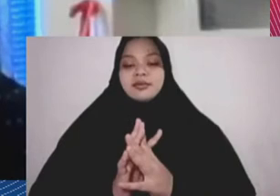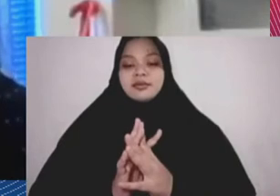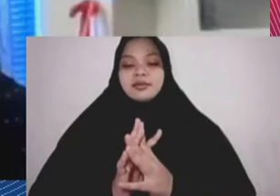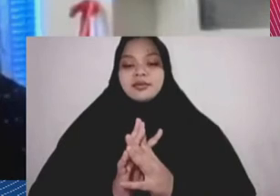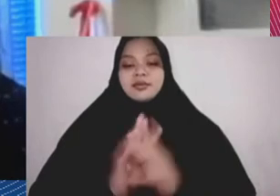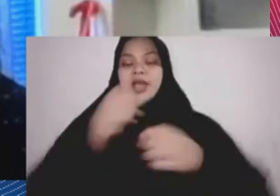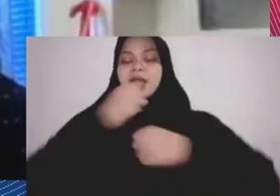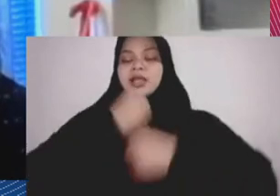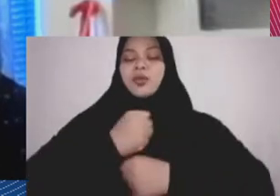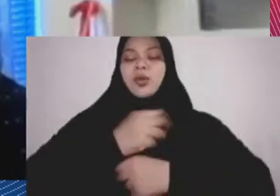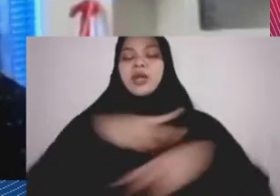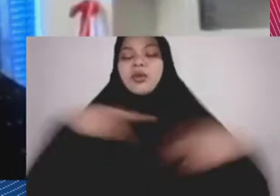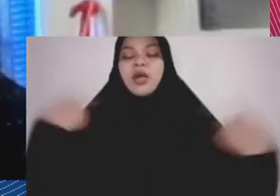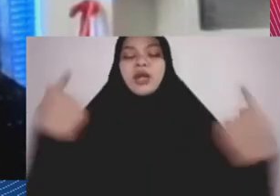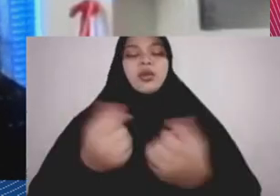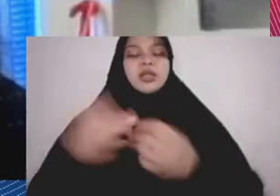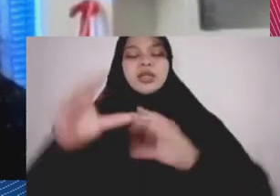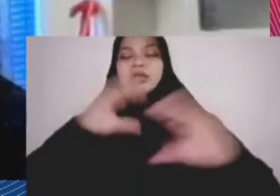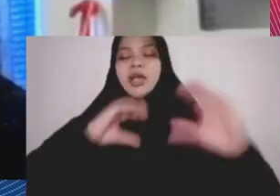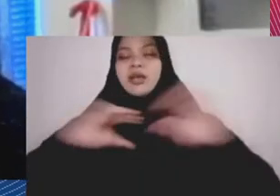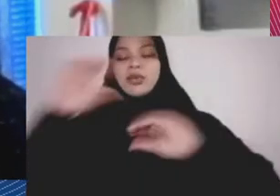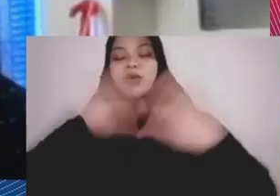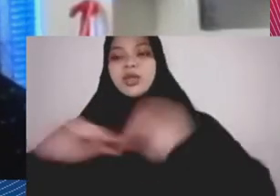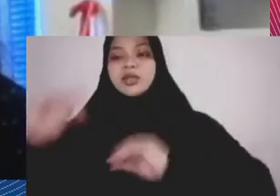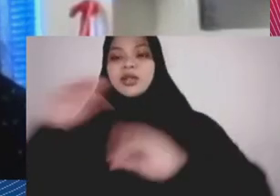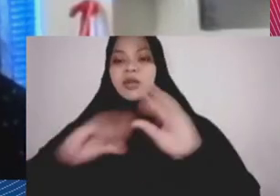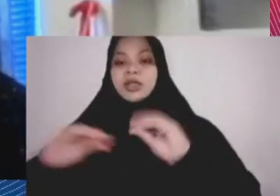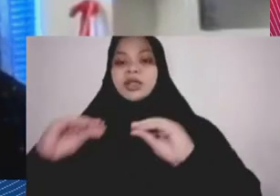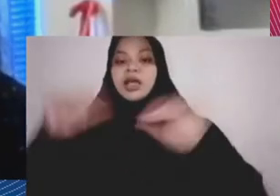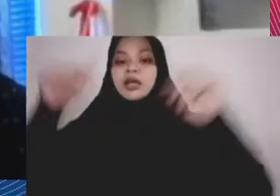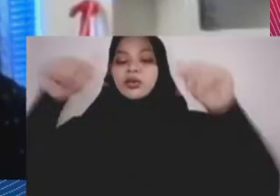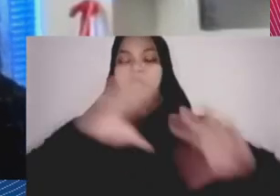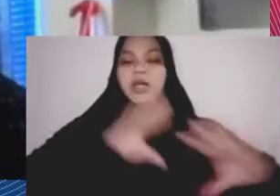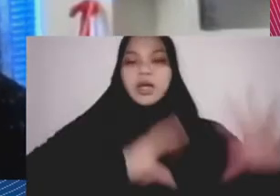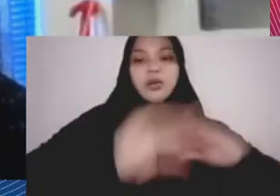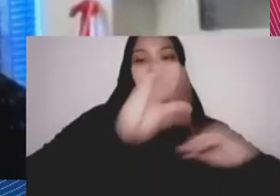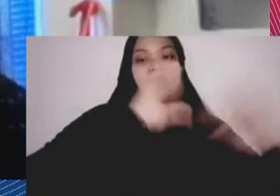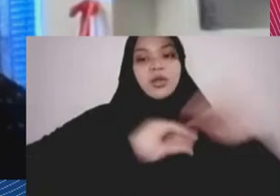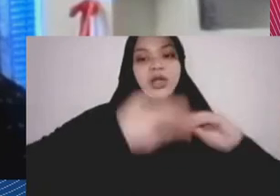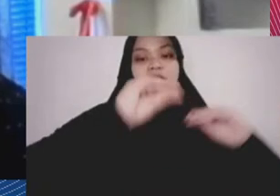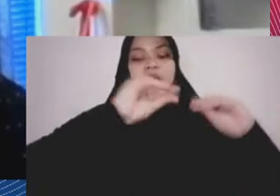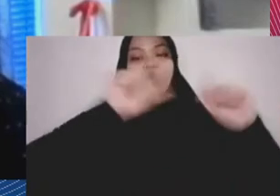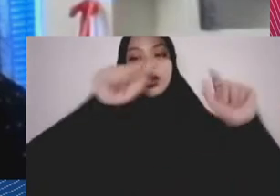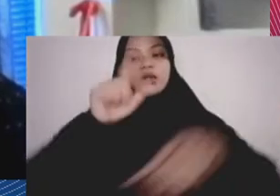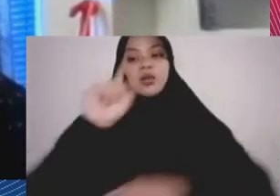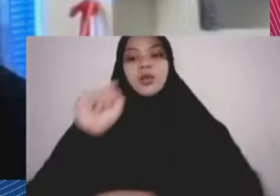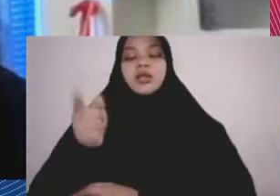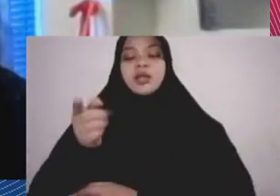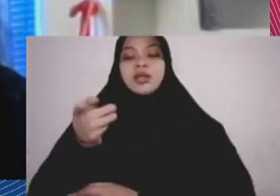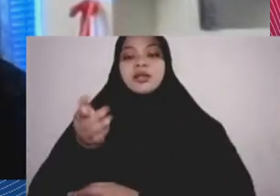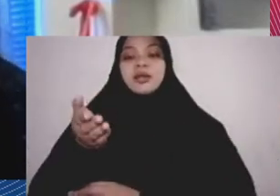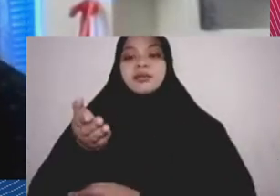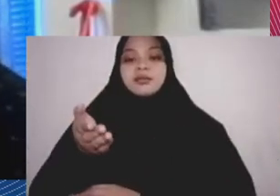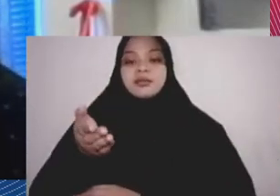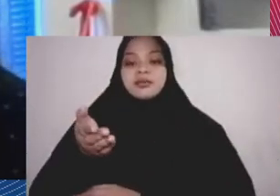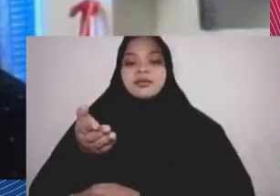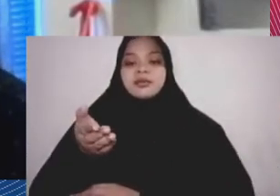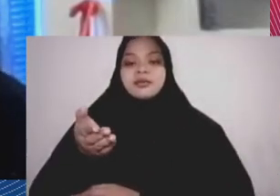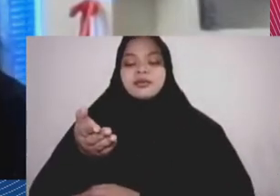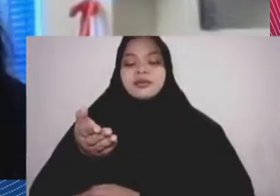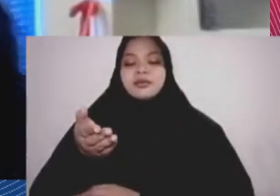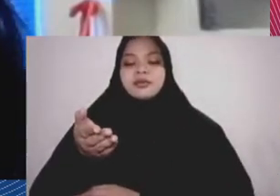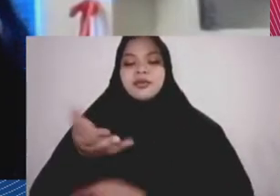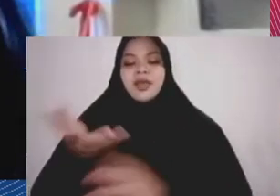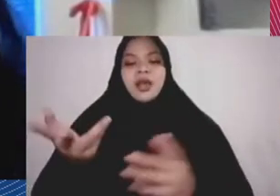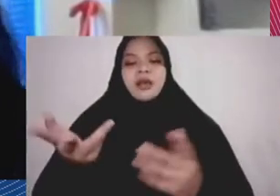in that conversation and are leading those conversations, it makes it much harder